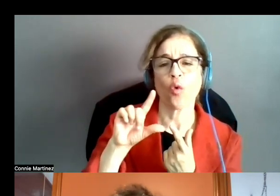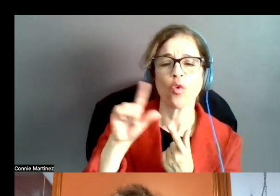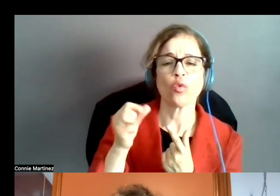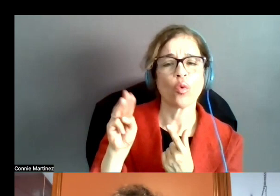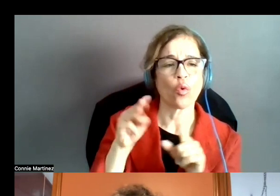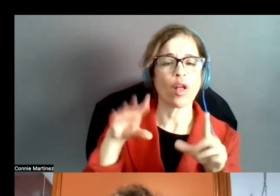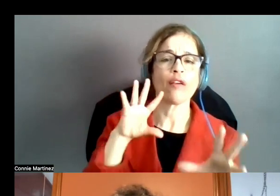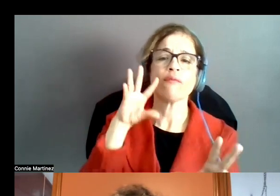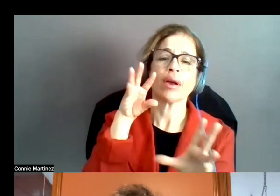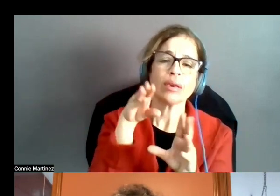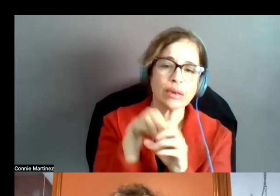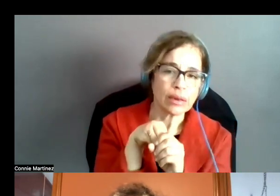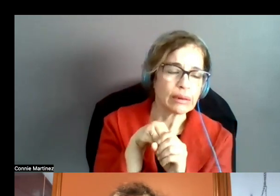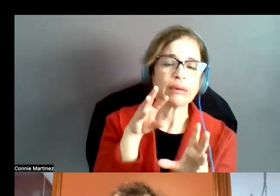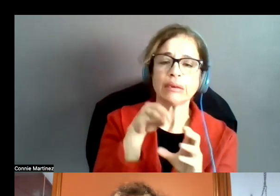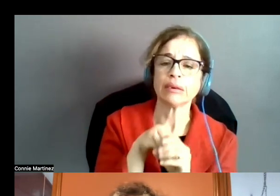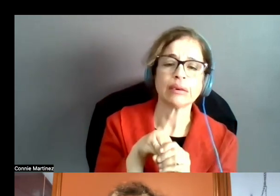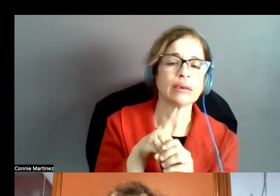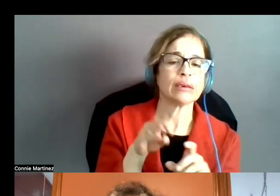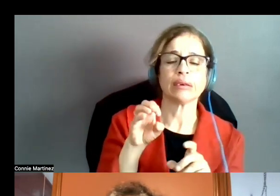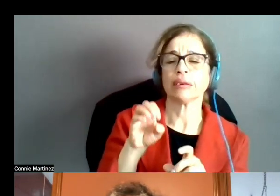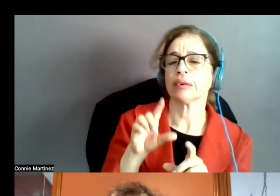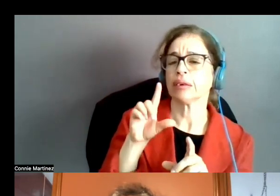very involved with the